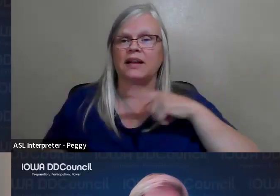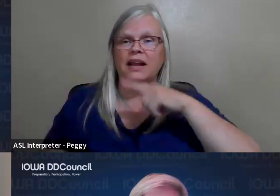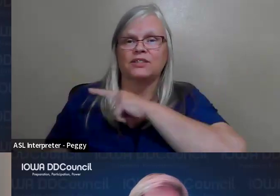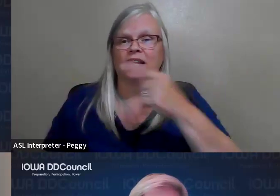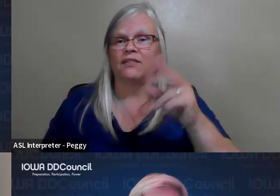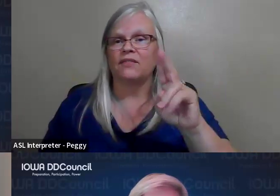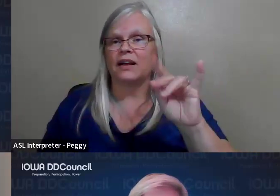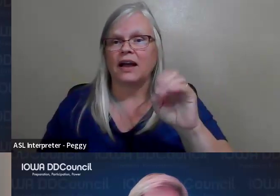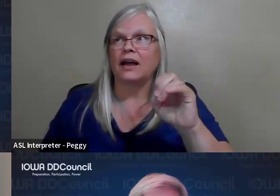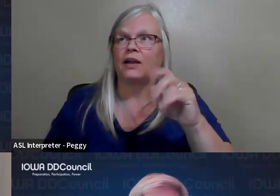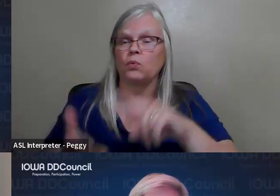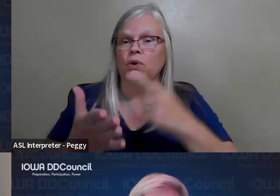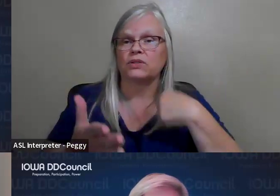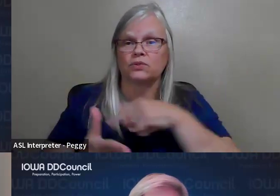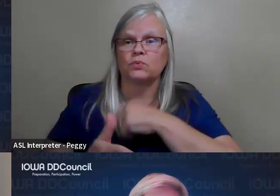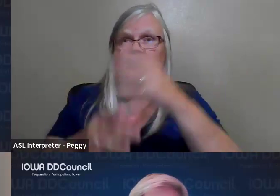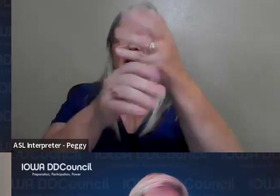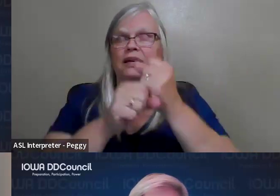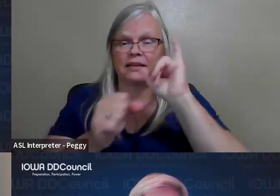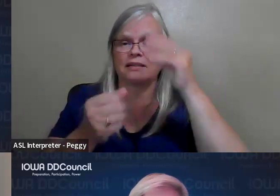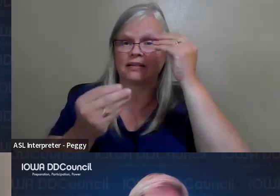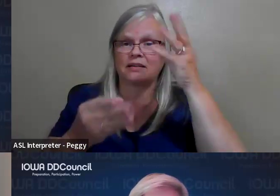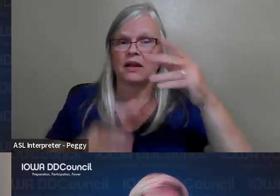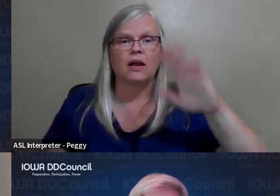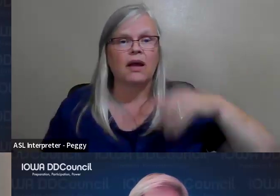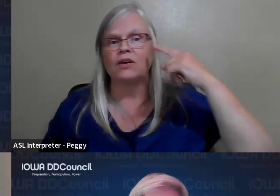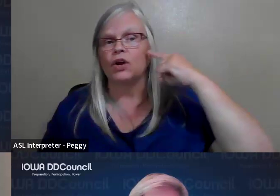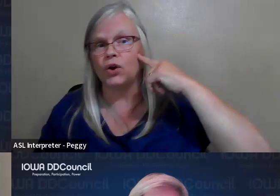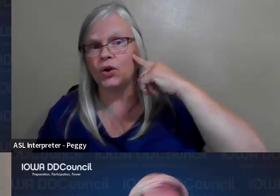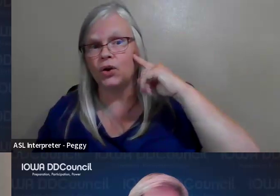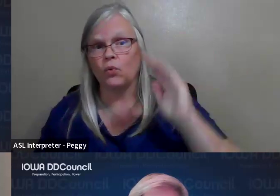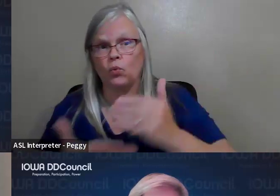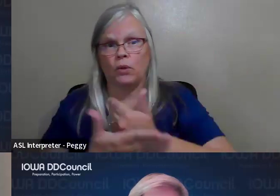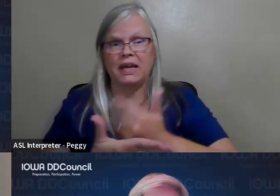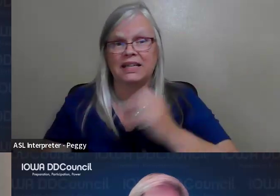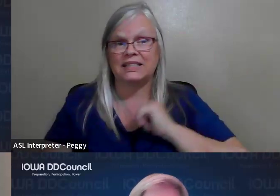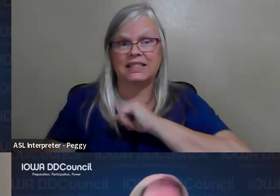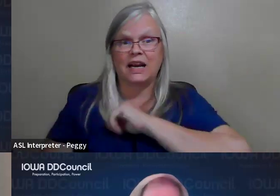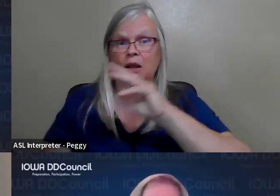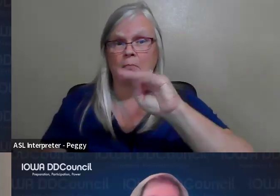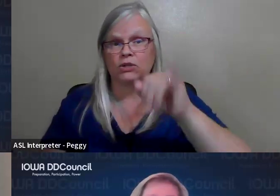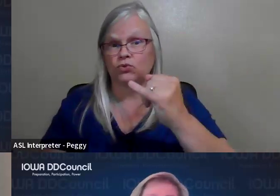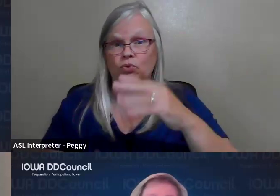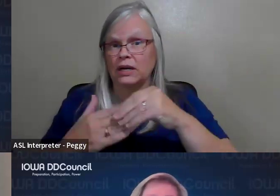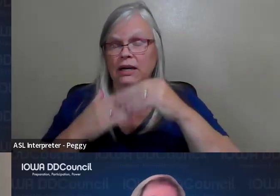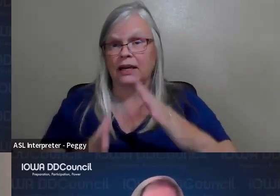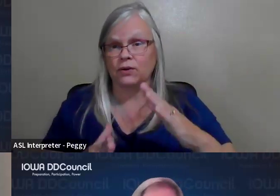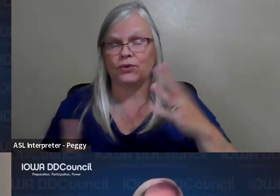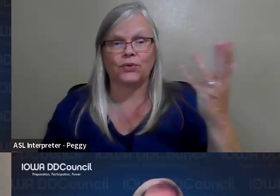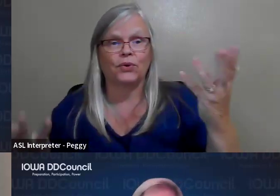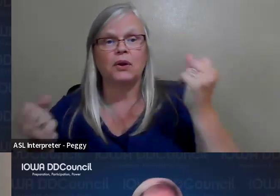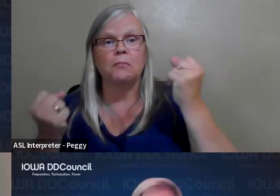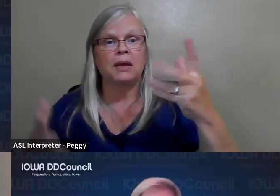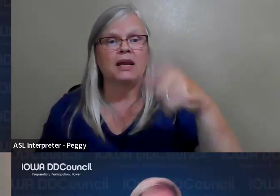get that information. We still have not heard if there'll be a new Senate Majority Leader or not. As